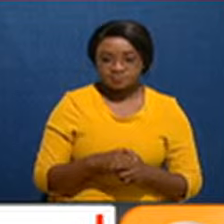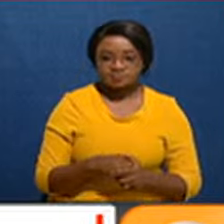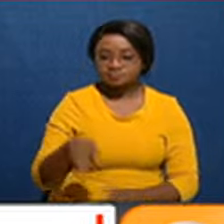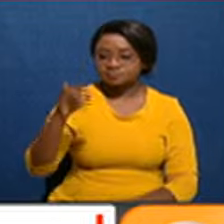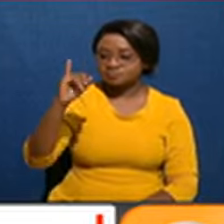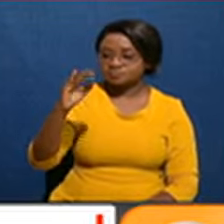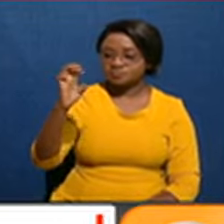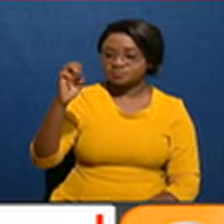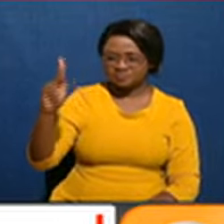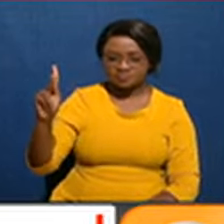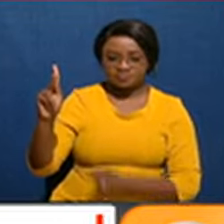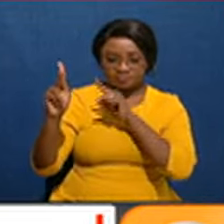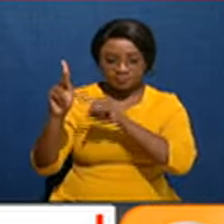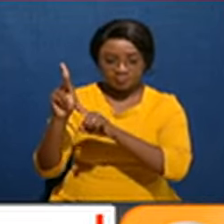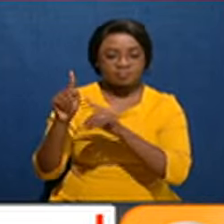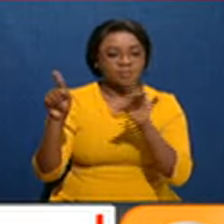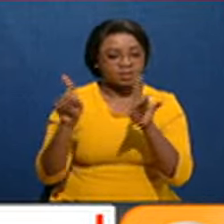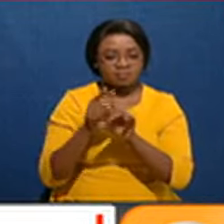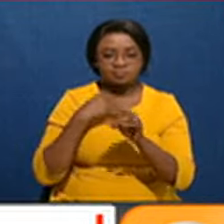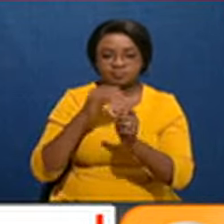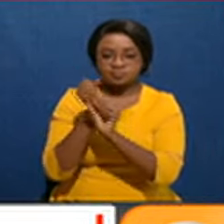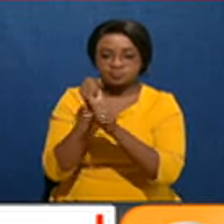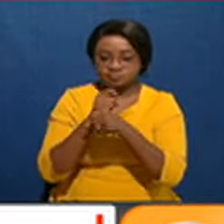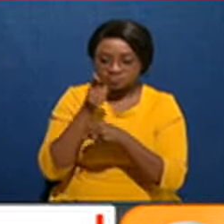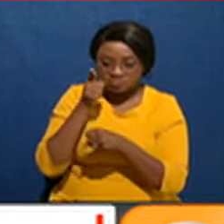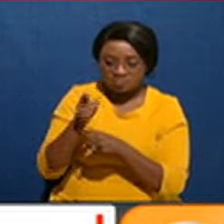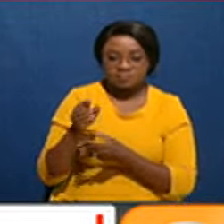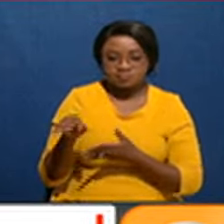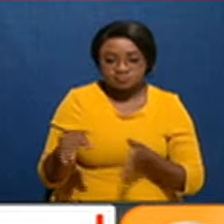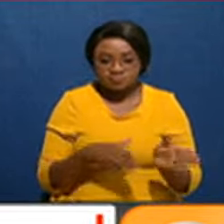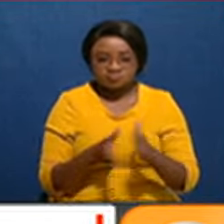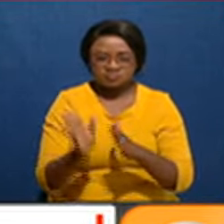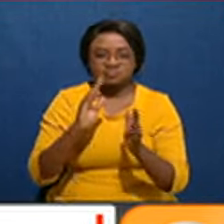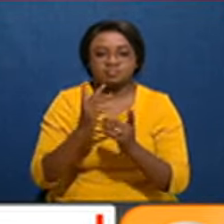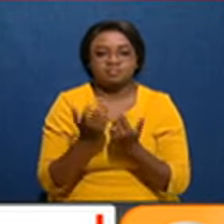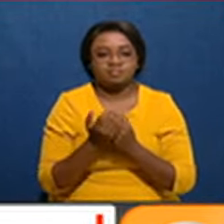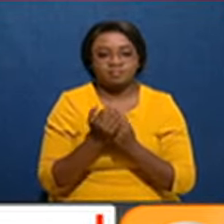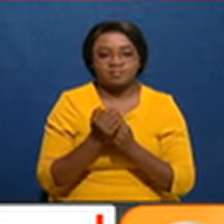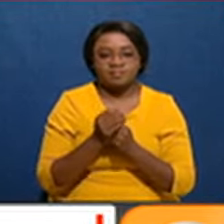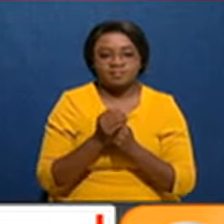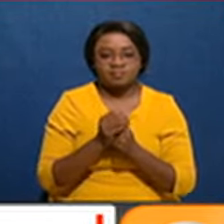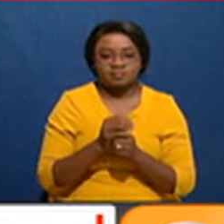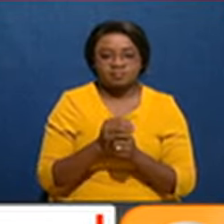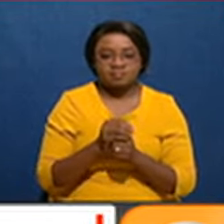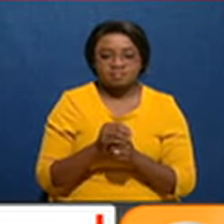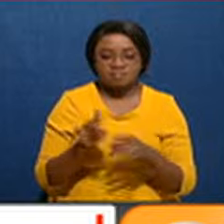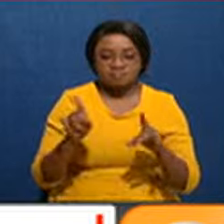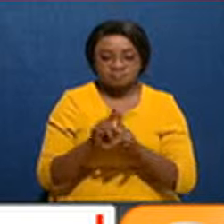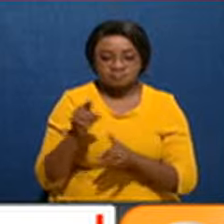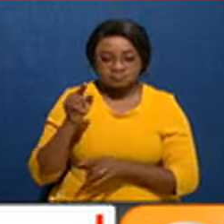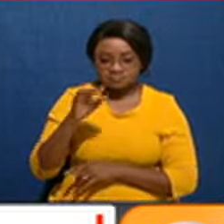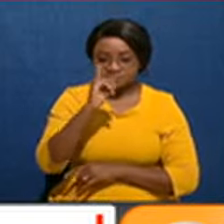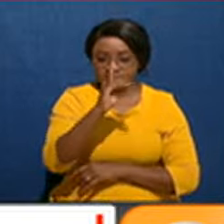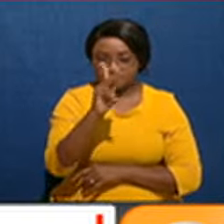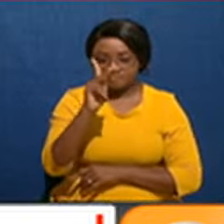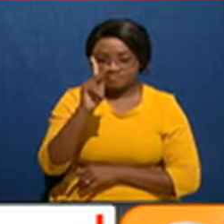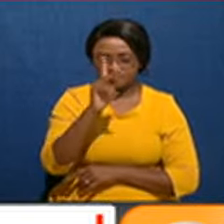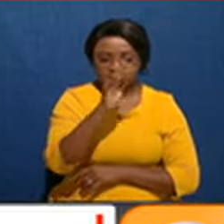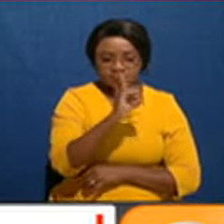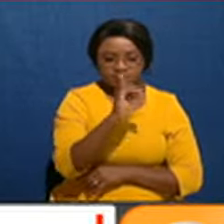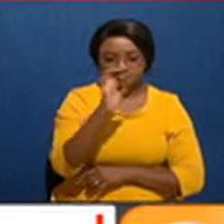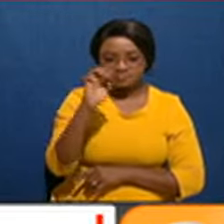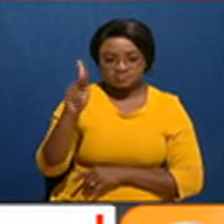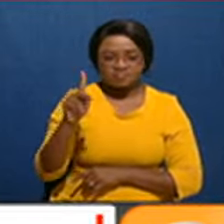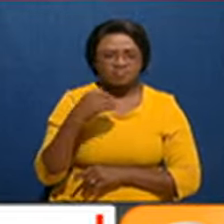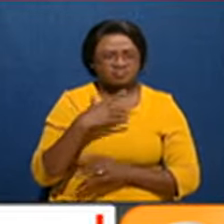a platform for opportunities. As the next president of IEK, IEK will be transformed into a platform